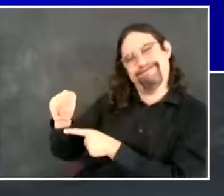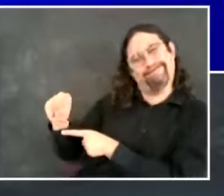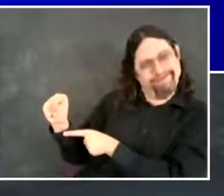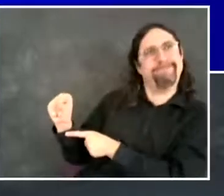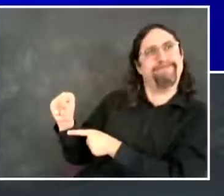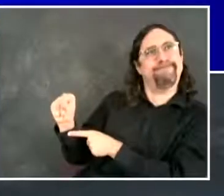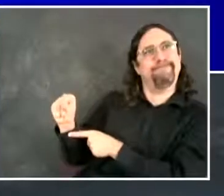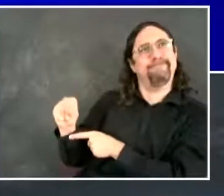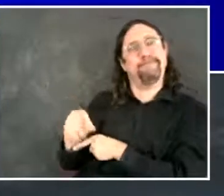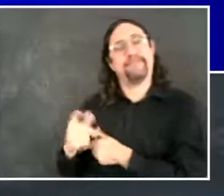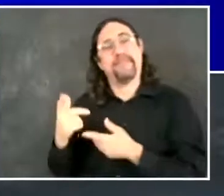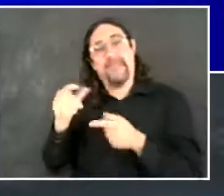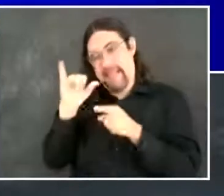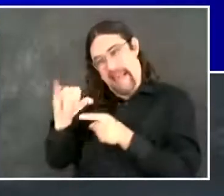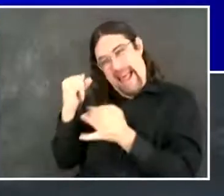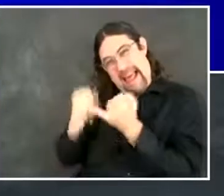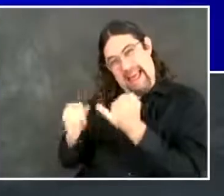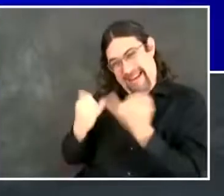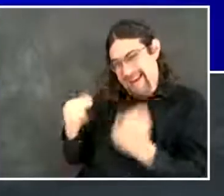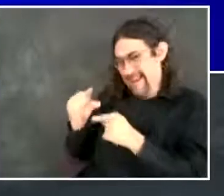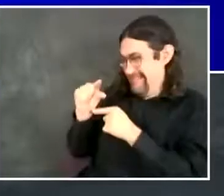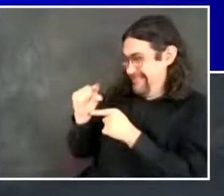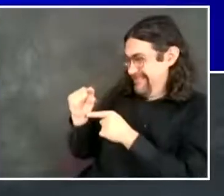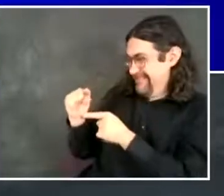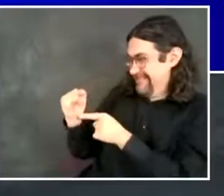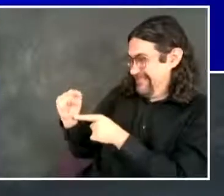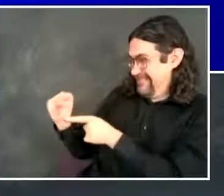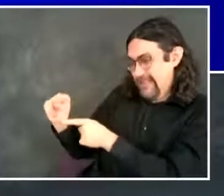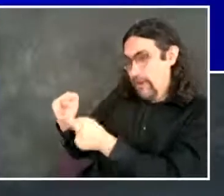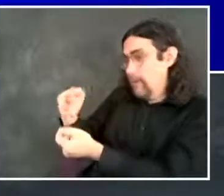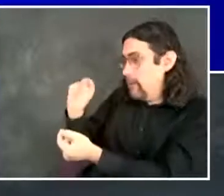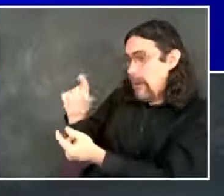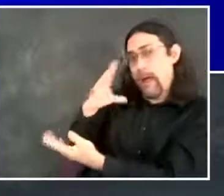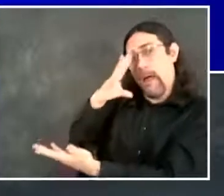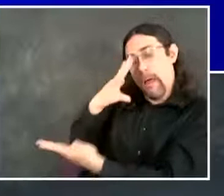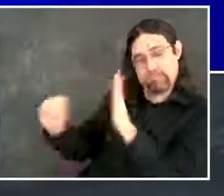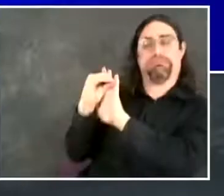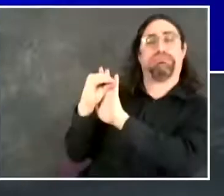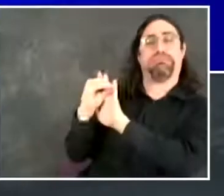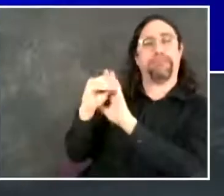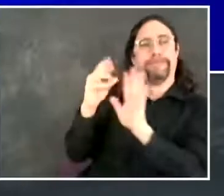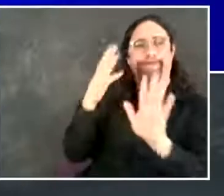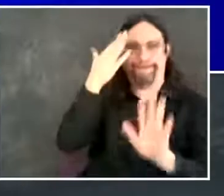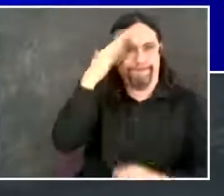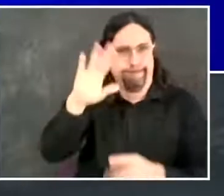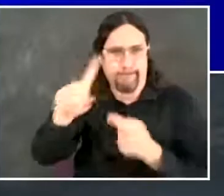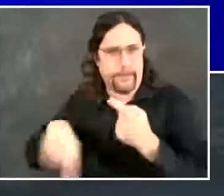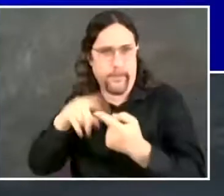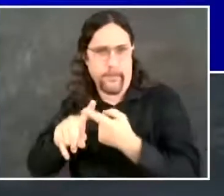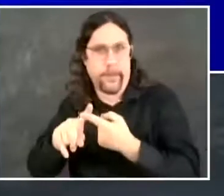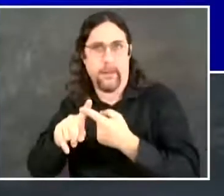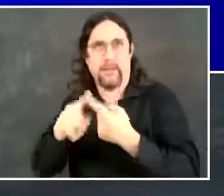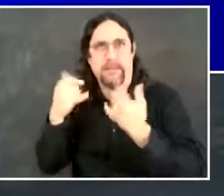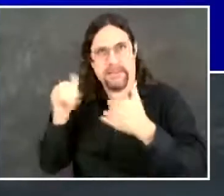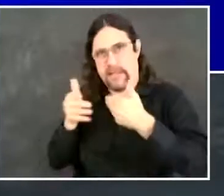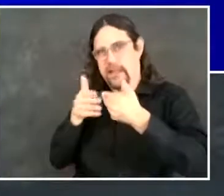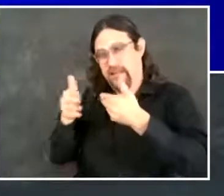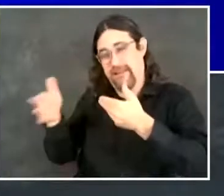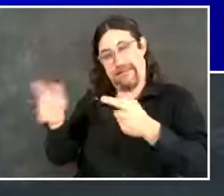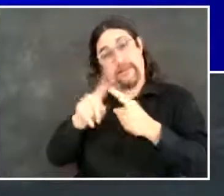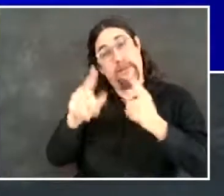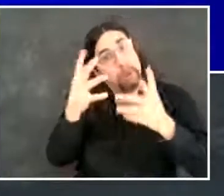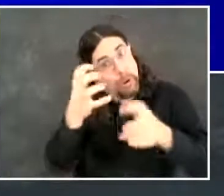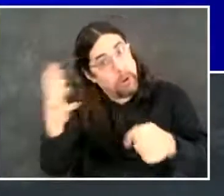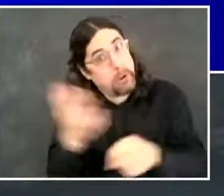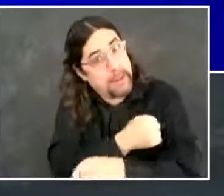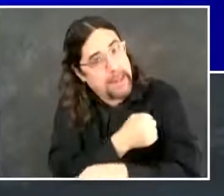We cannot forget these realities if we're going to win this fight. So there's a direct correlation between acknowledging these realities, being honest